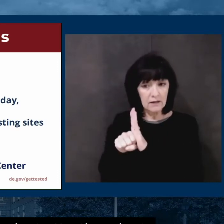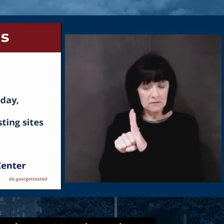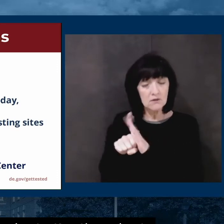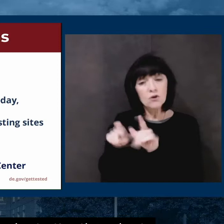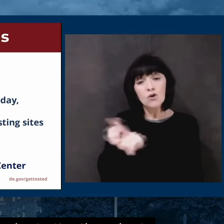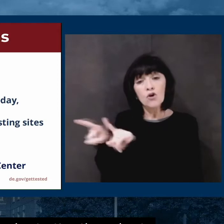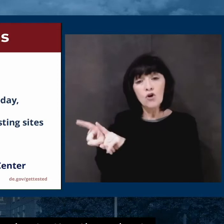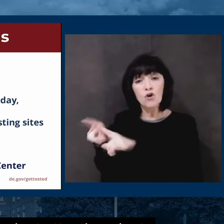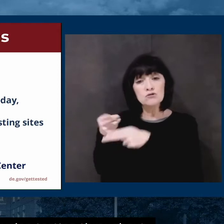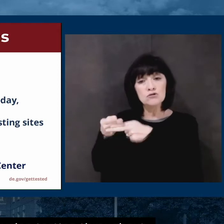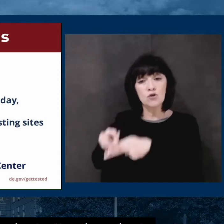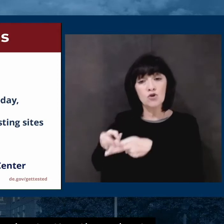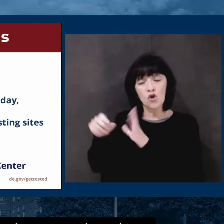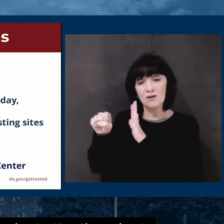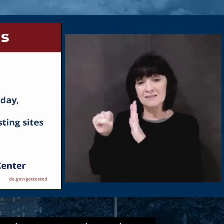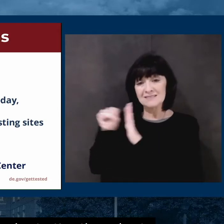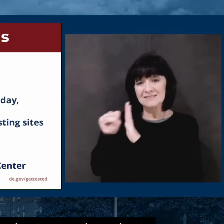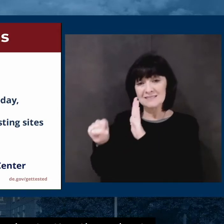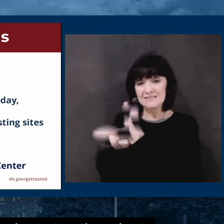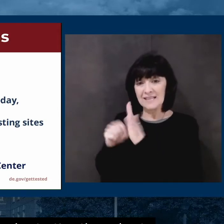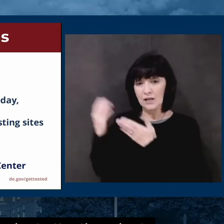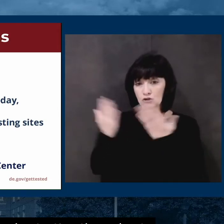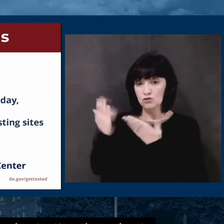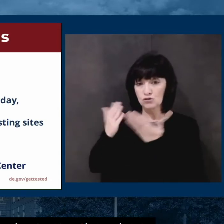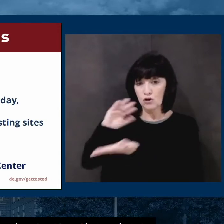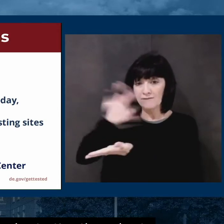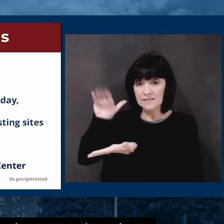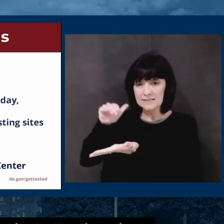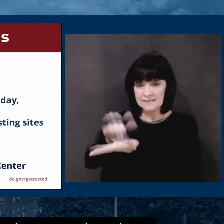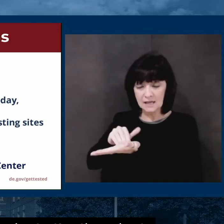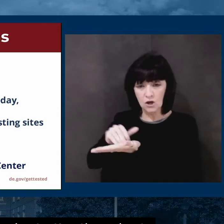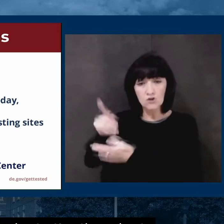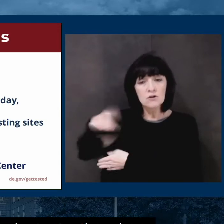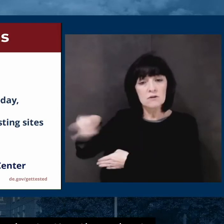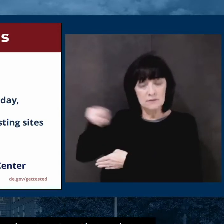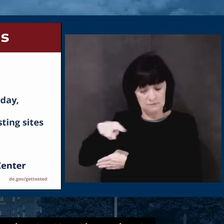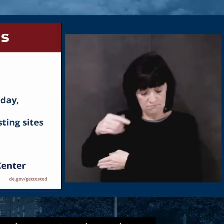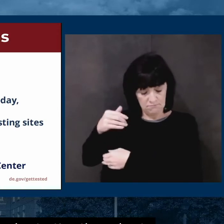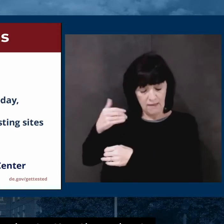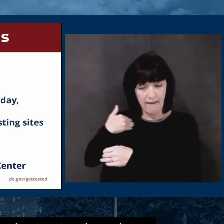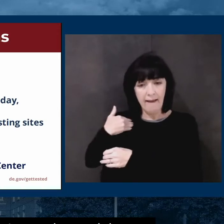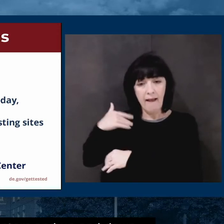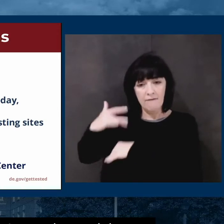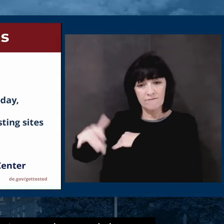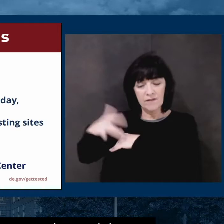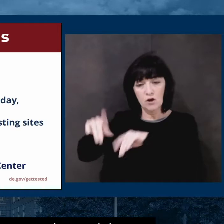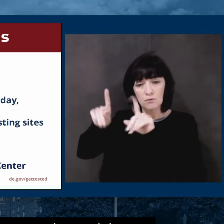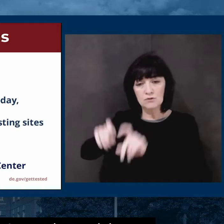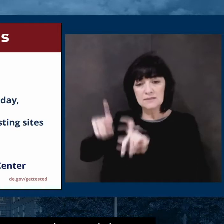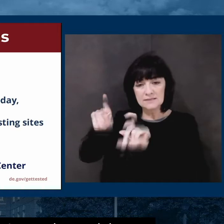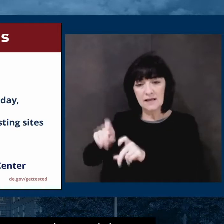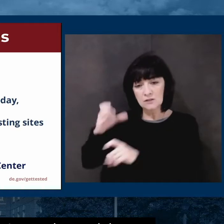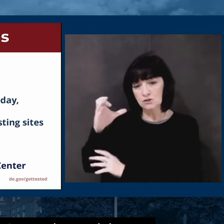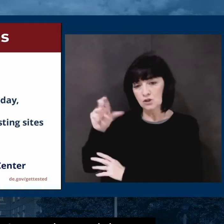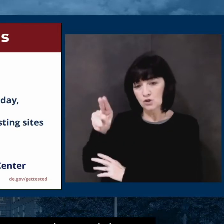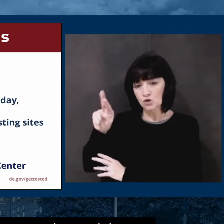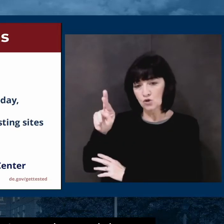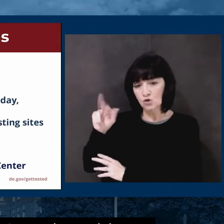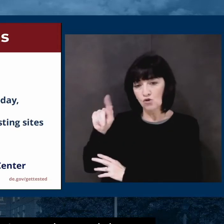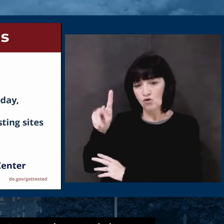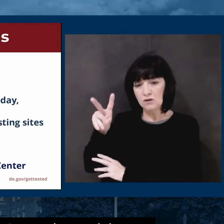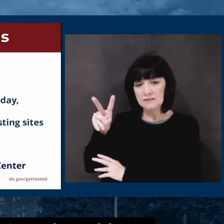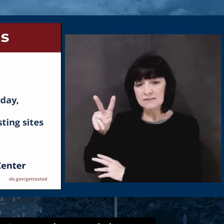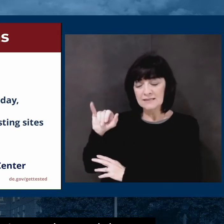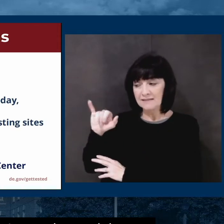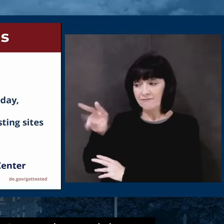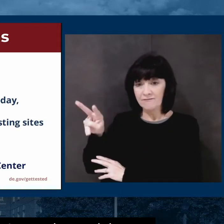service centers up and down in all 3 counties, which have access to saliva-based testing using curative testing. Those service centers are open. You can